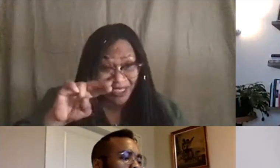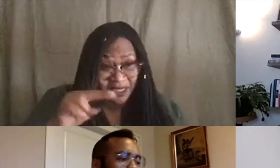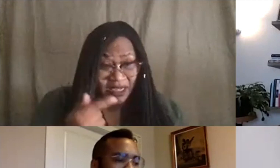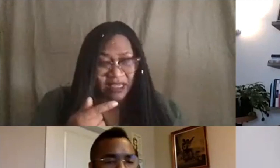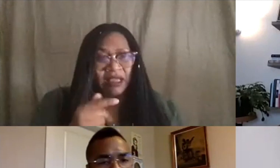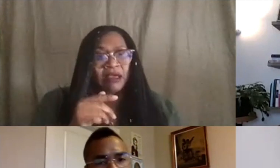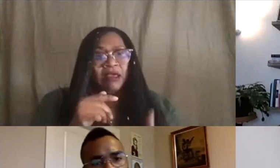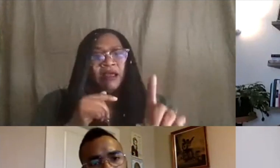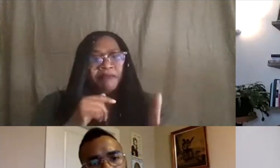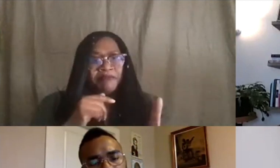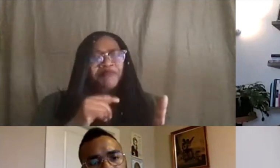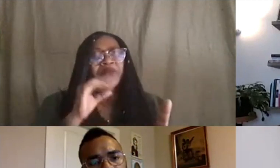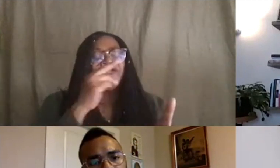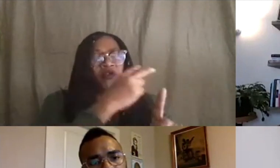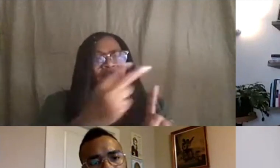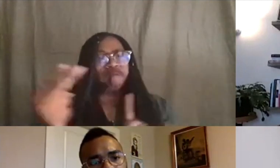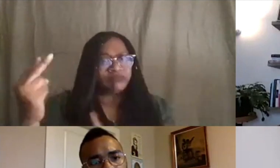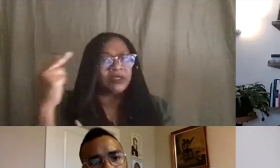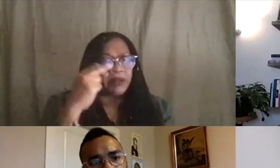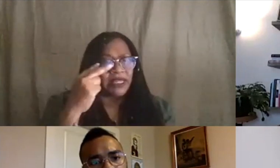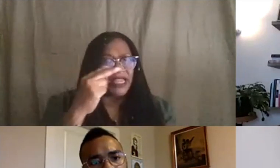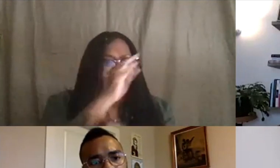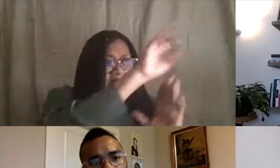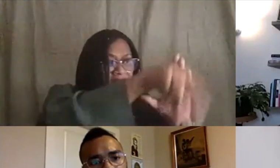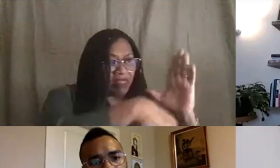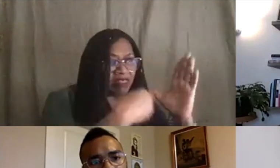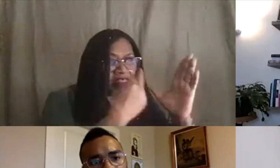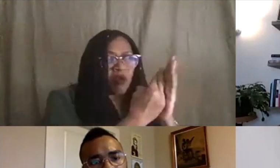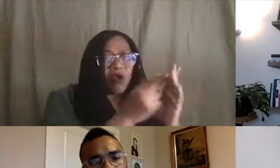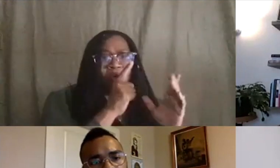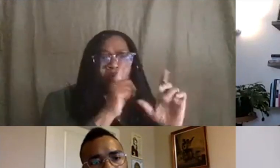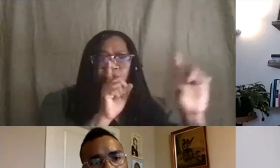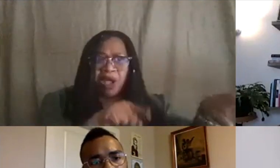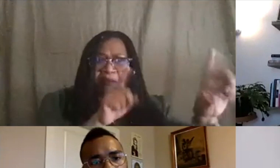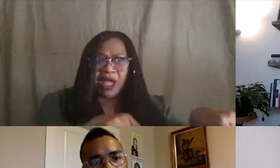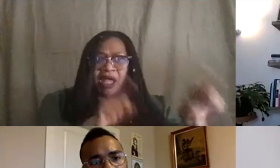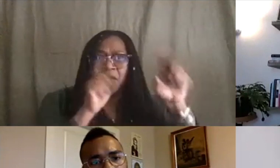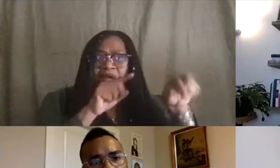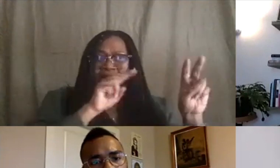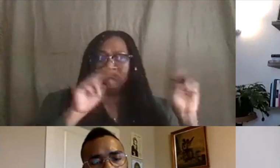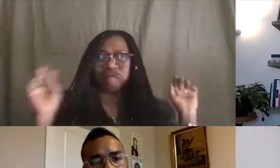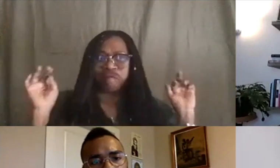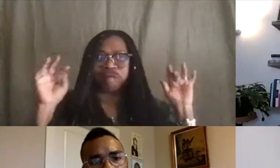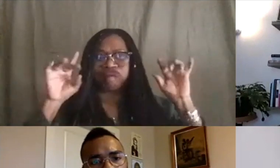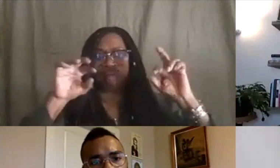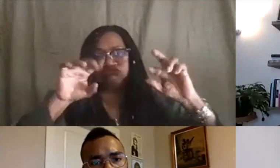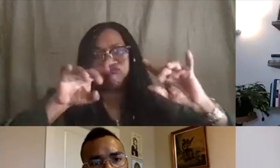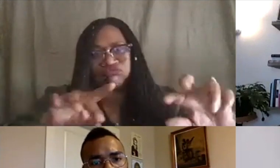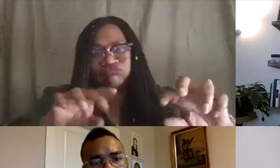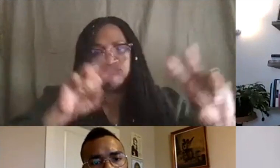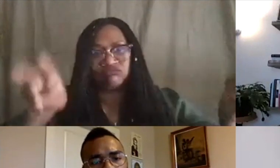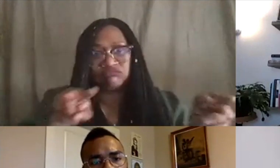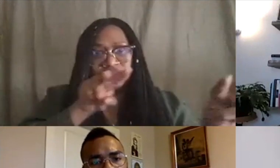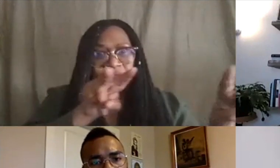look at the roles of who attended lynchings, because often those were published in